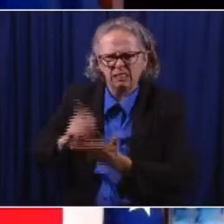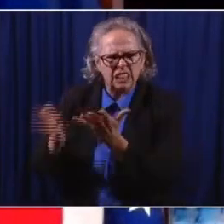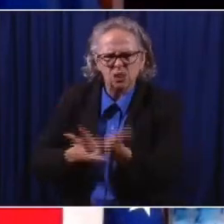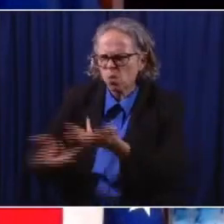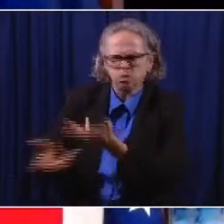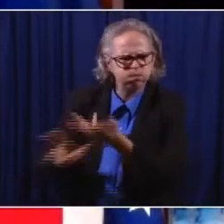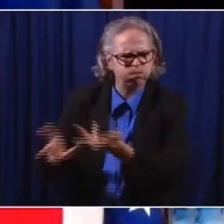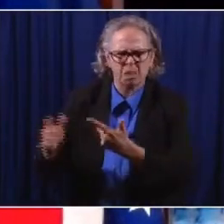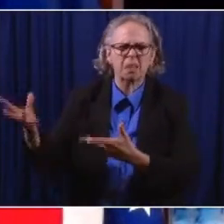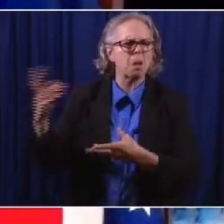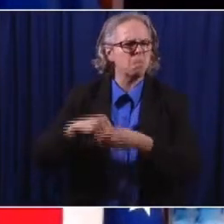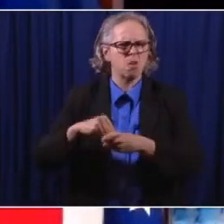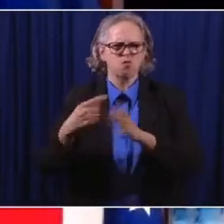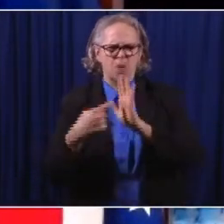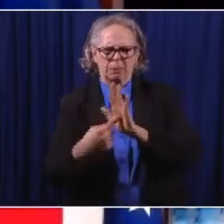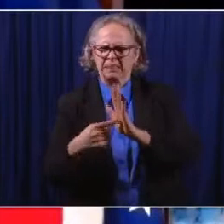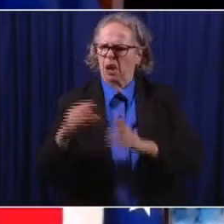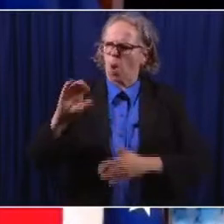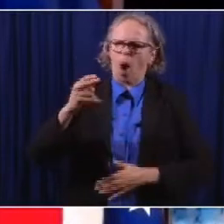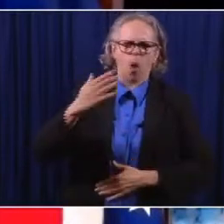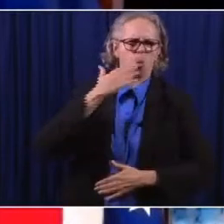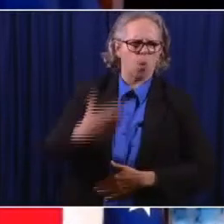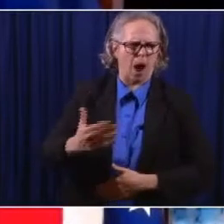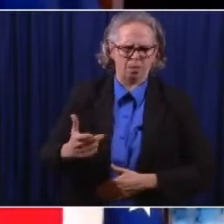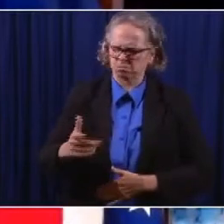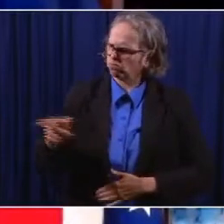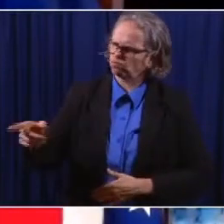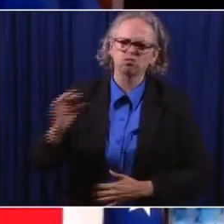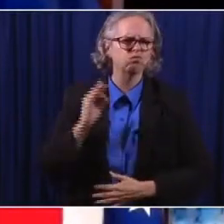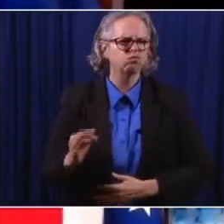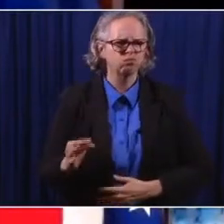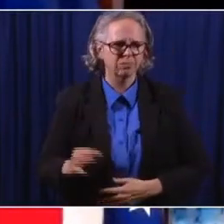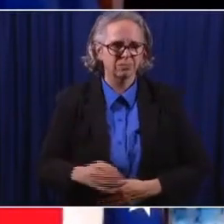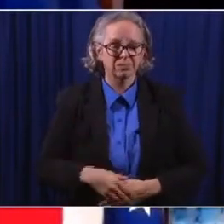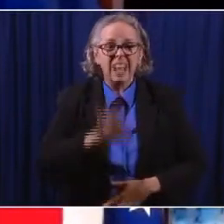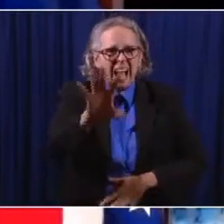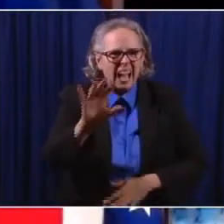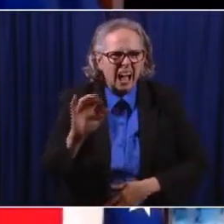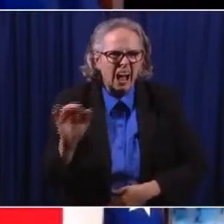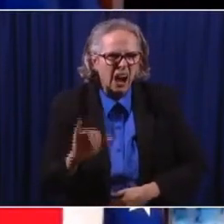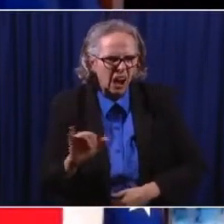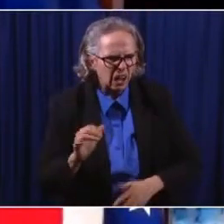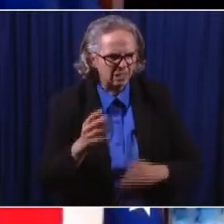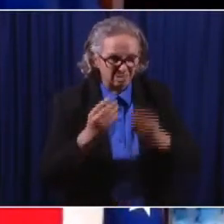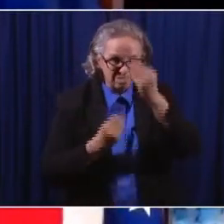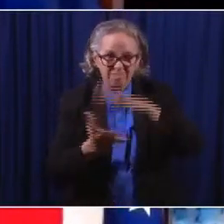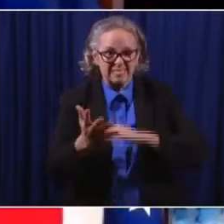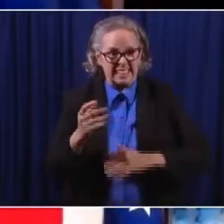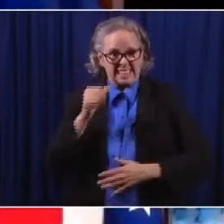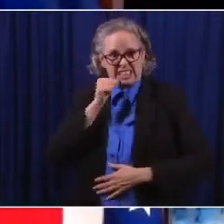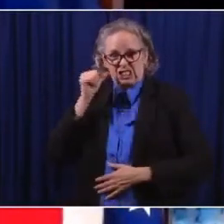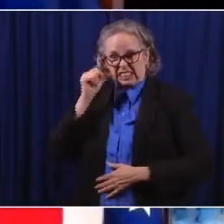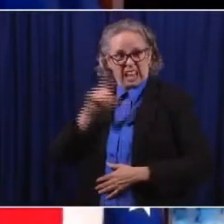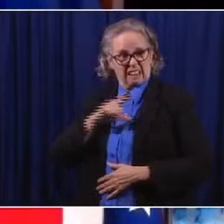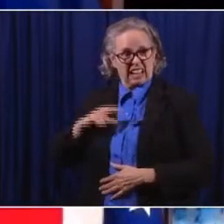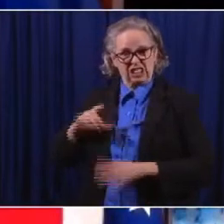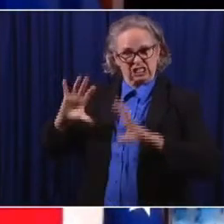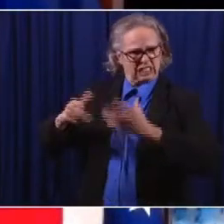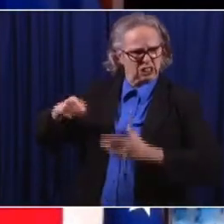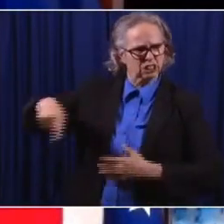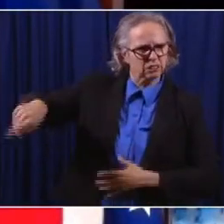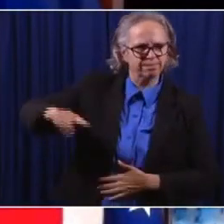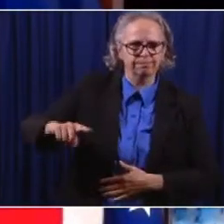might mention that the legislature yesterday took action on passing another round